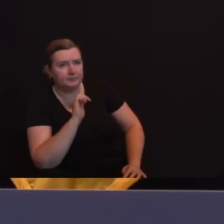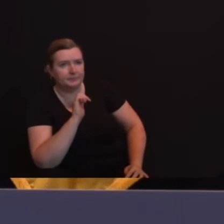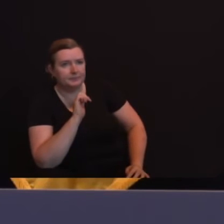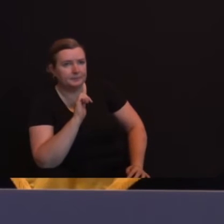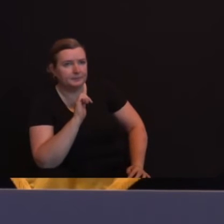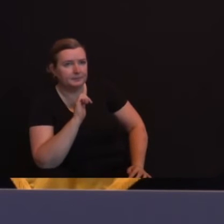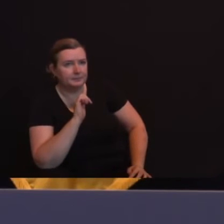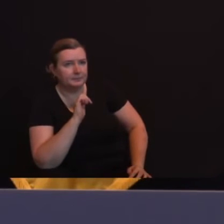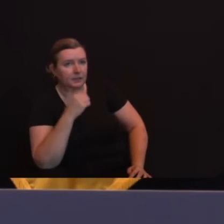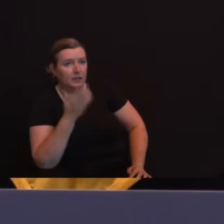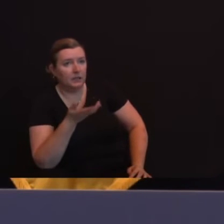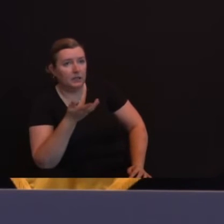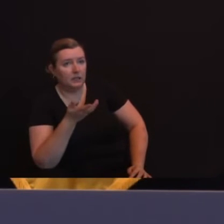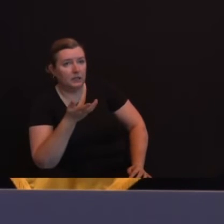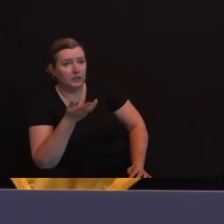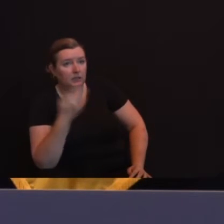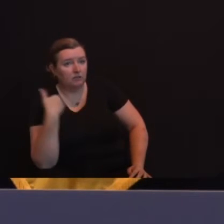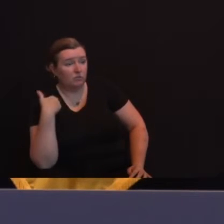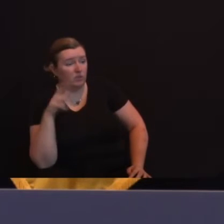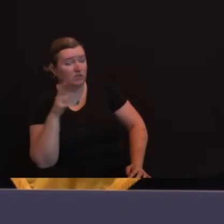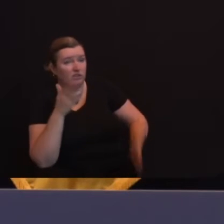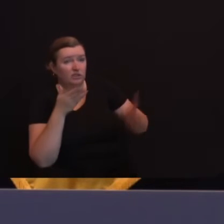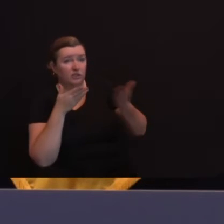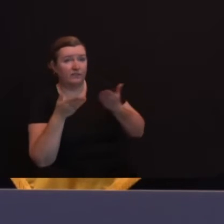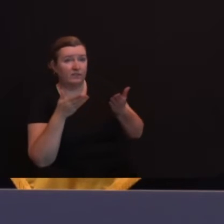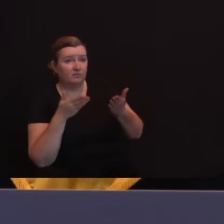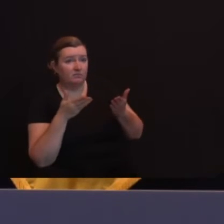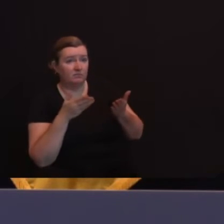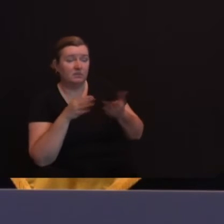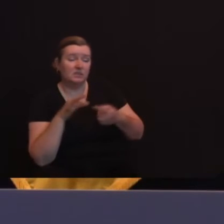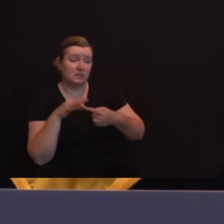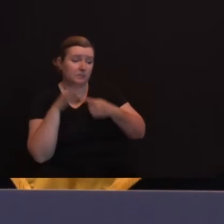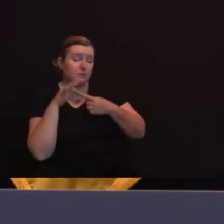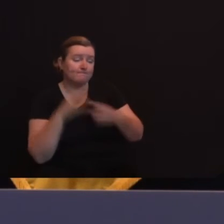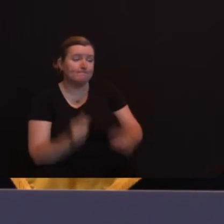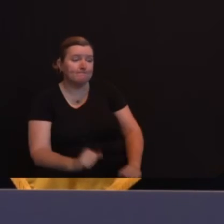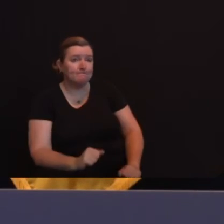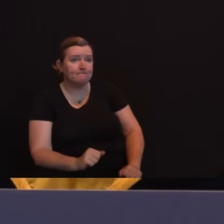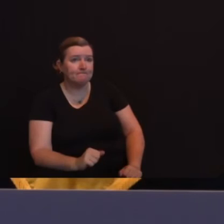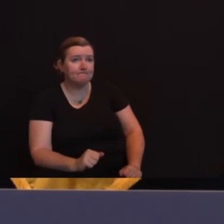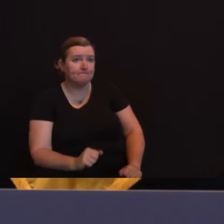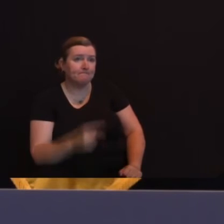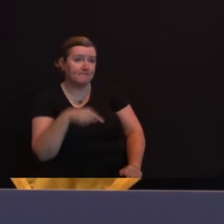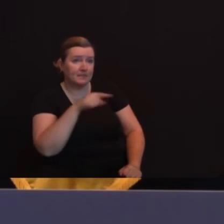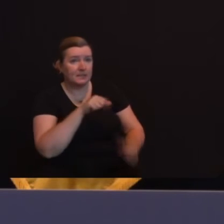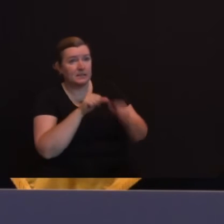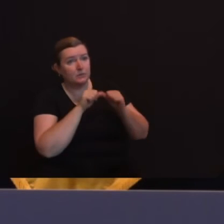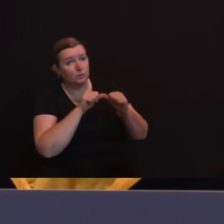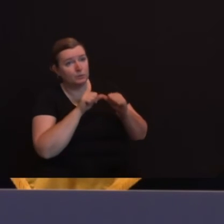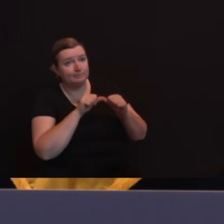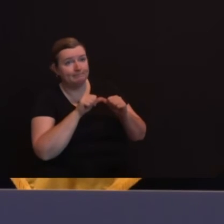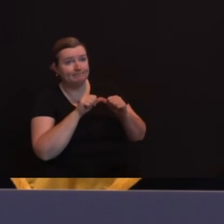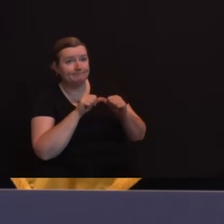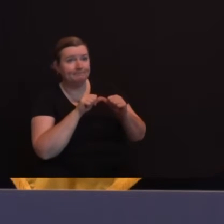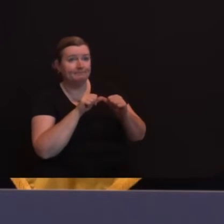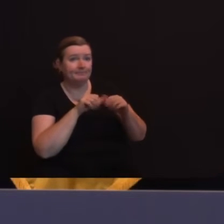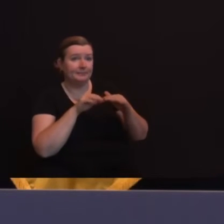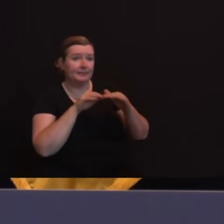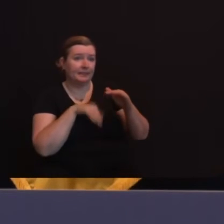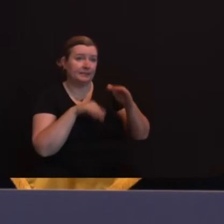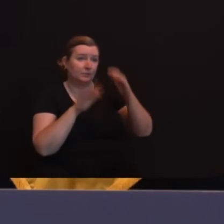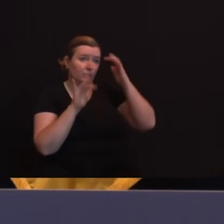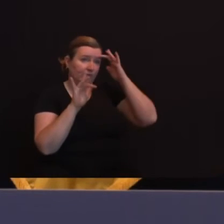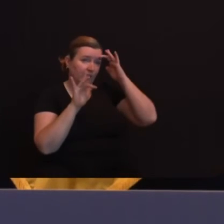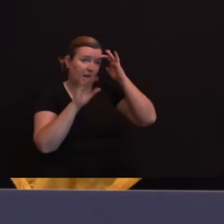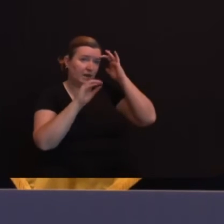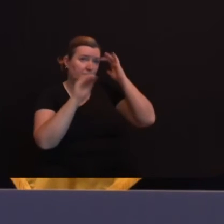said, religious services exempted. They continue to be at the lesser of 25% capacity or 150